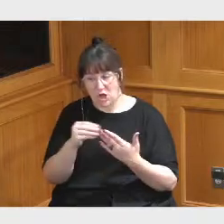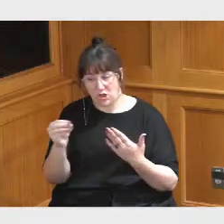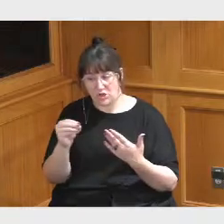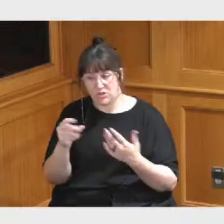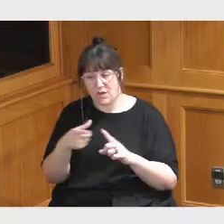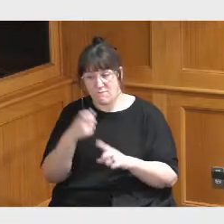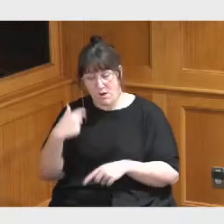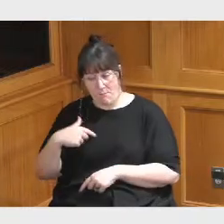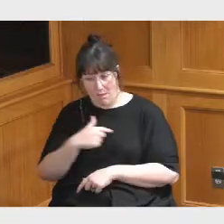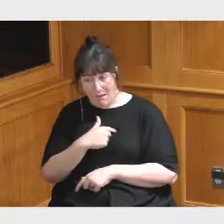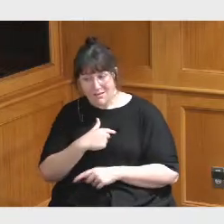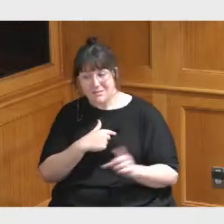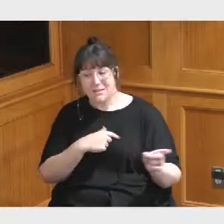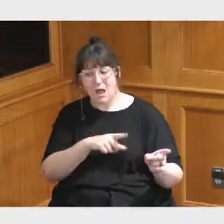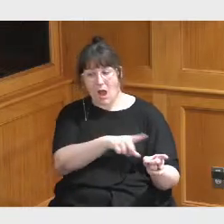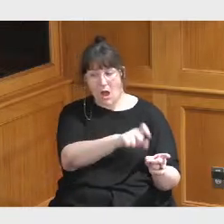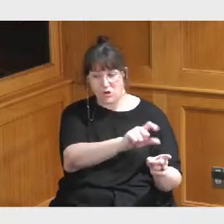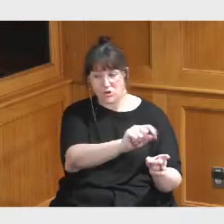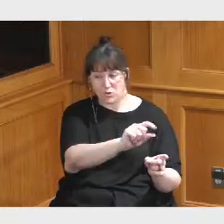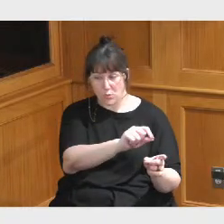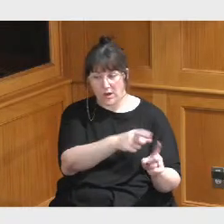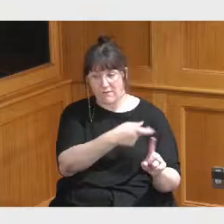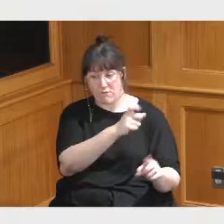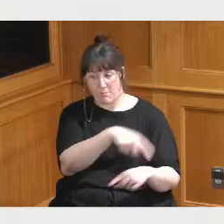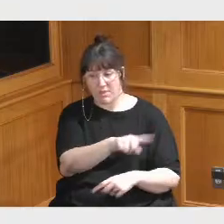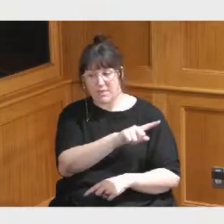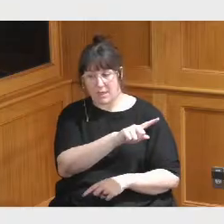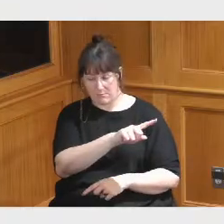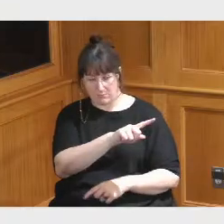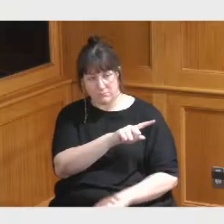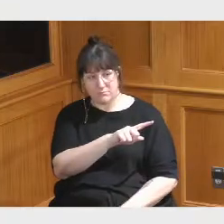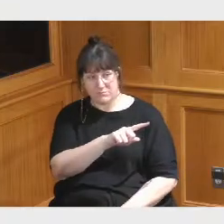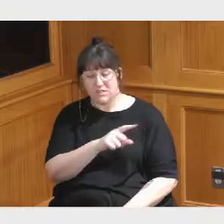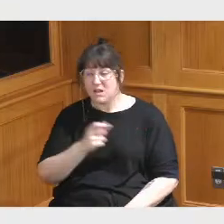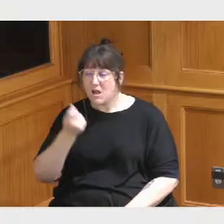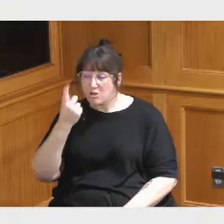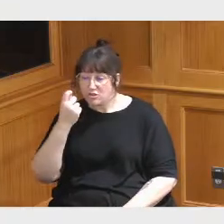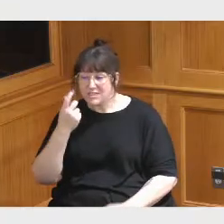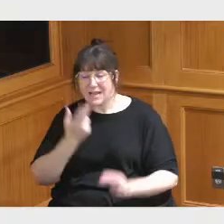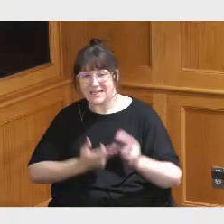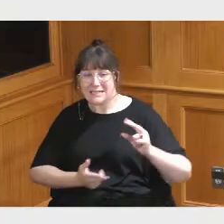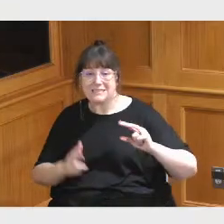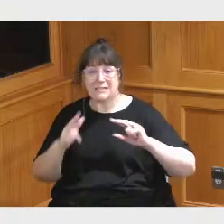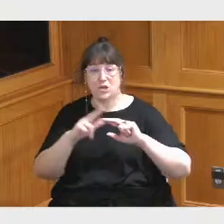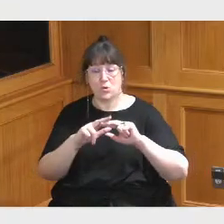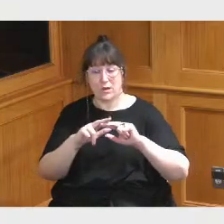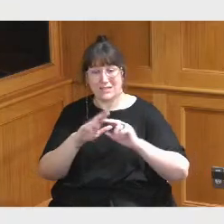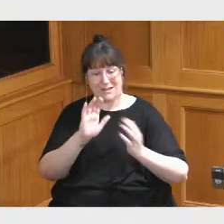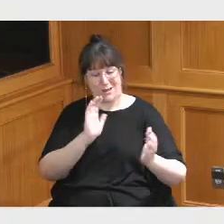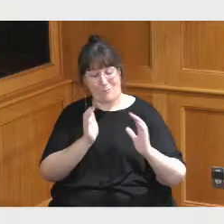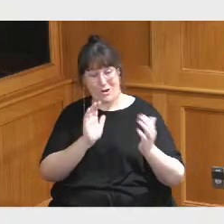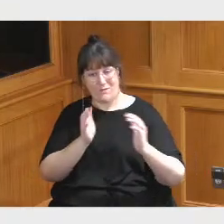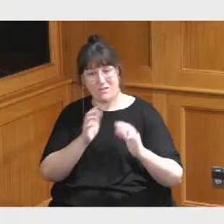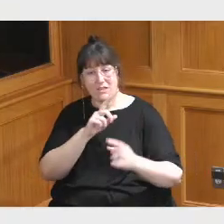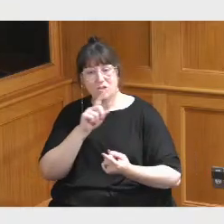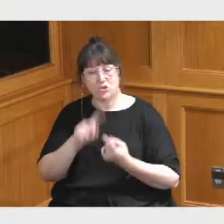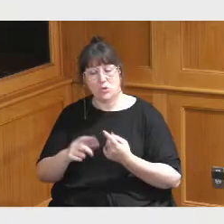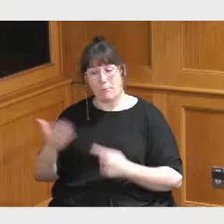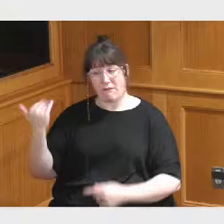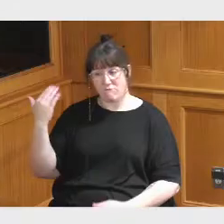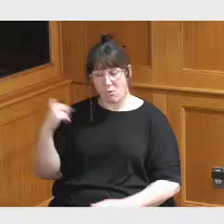team. The team's contribution under this deal is increasing significantly when compared to the prior